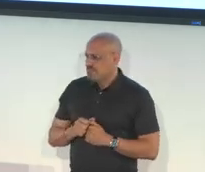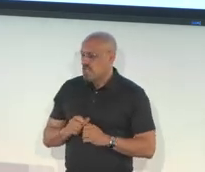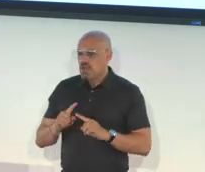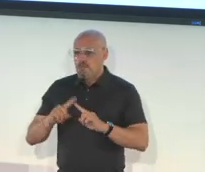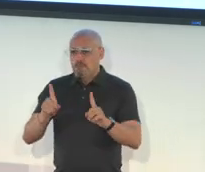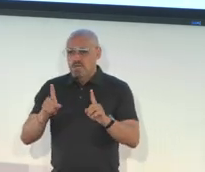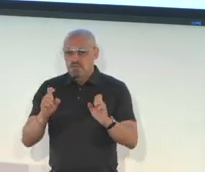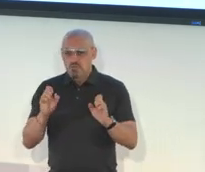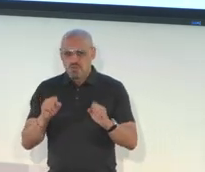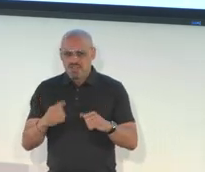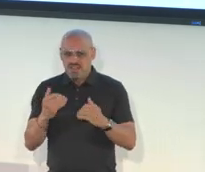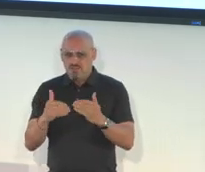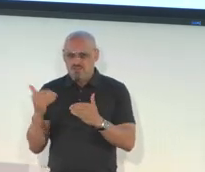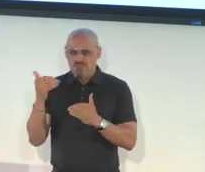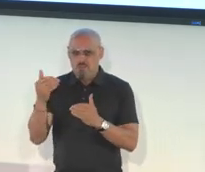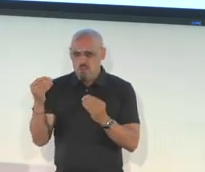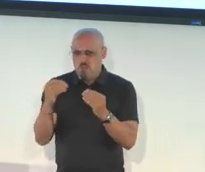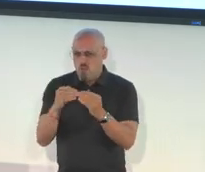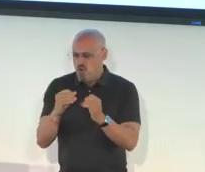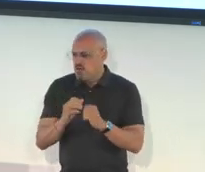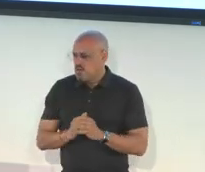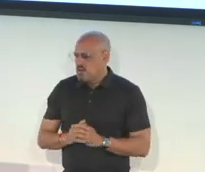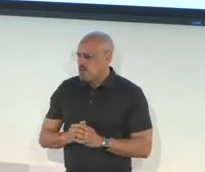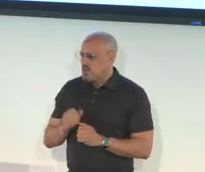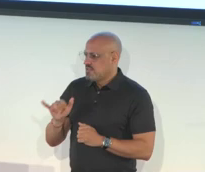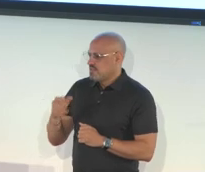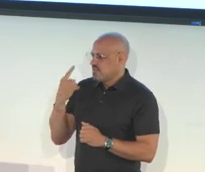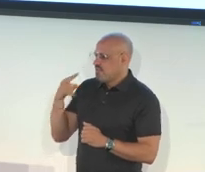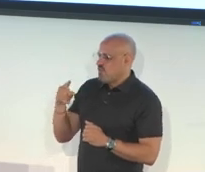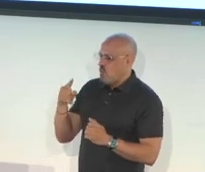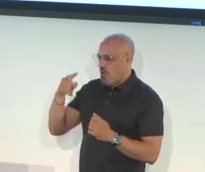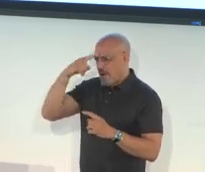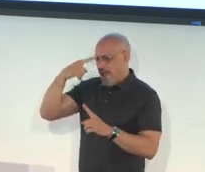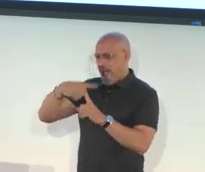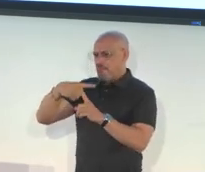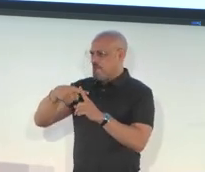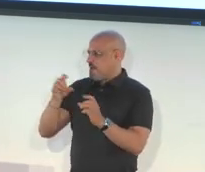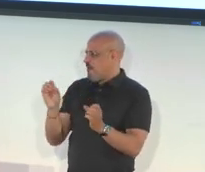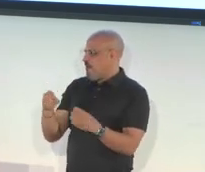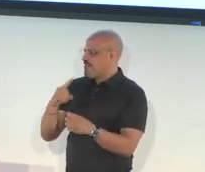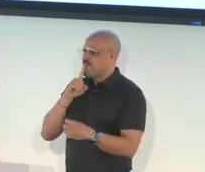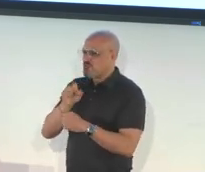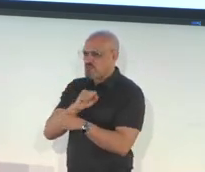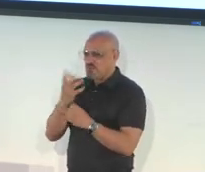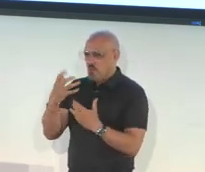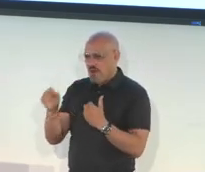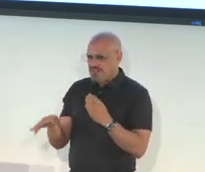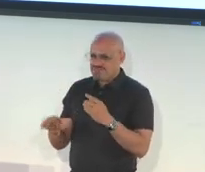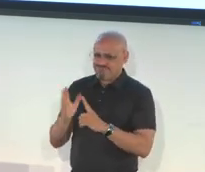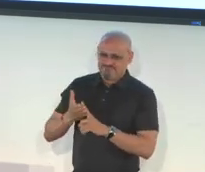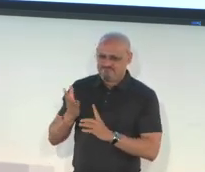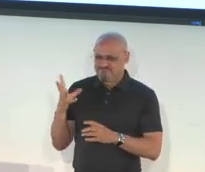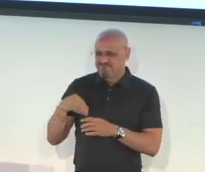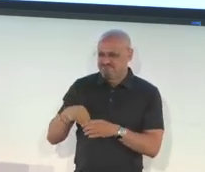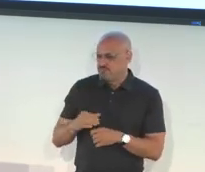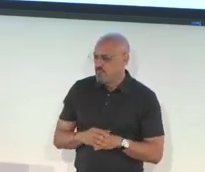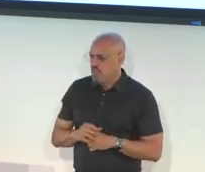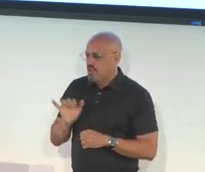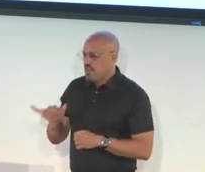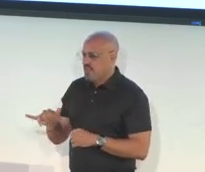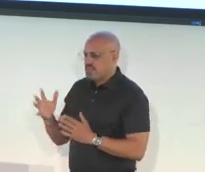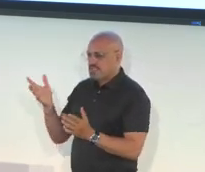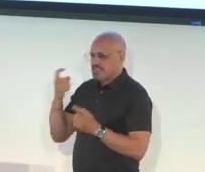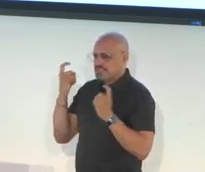However, we could take this one step further as well. And this is for your optimistic organizations that really want to buy into it. This is